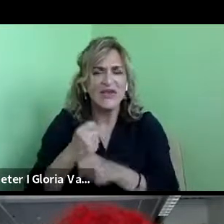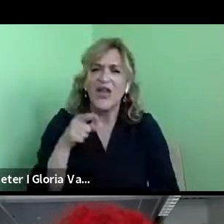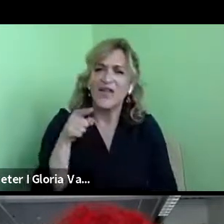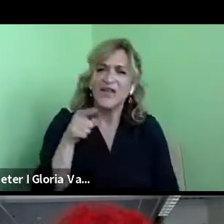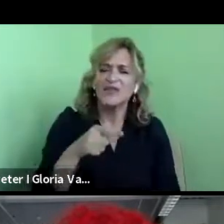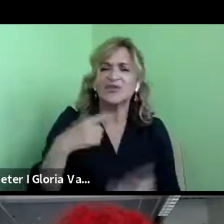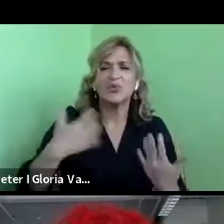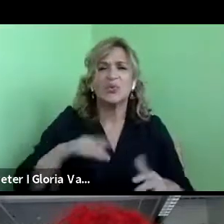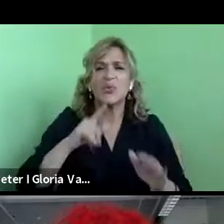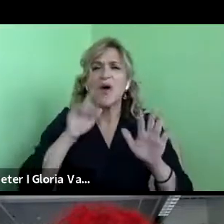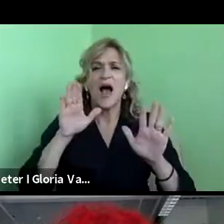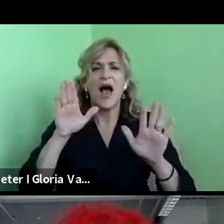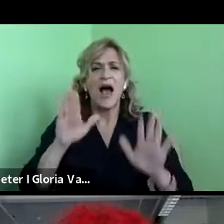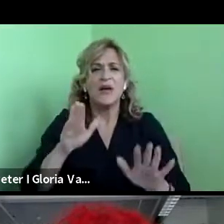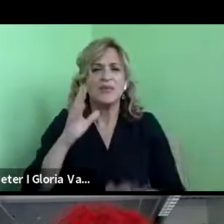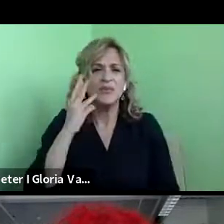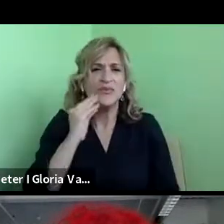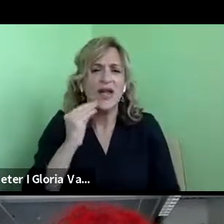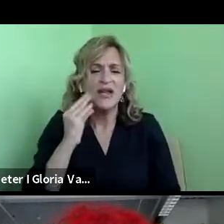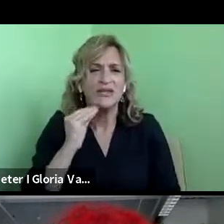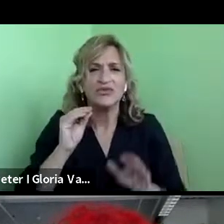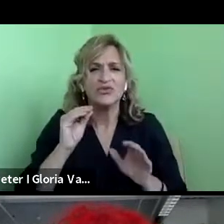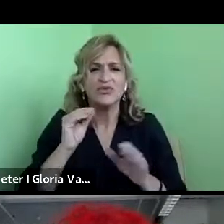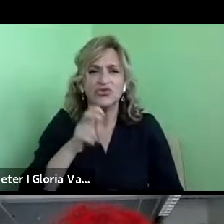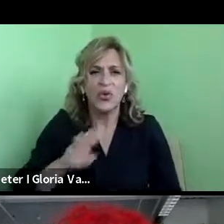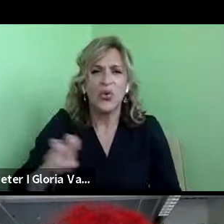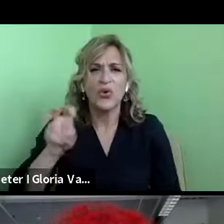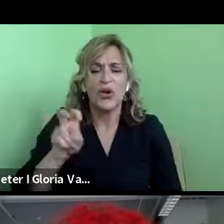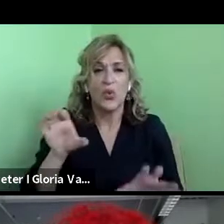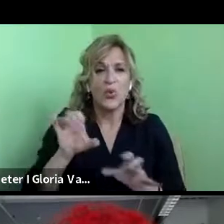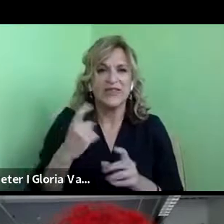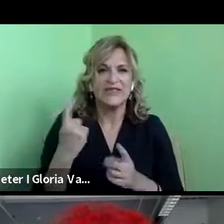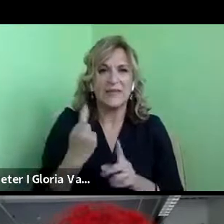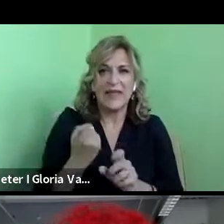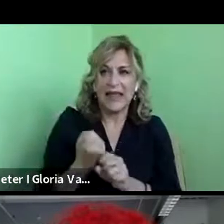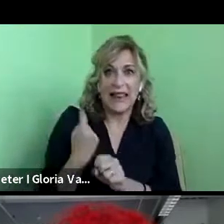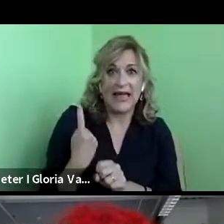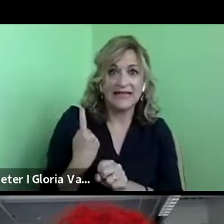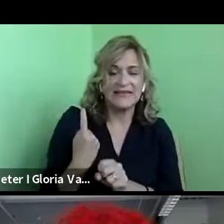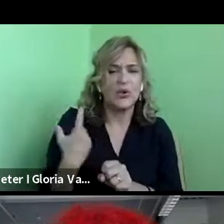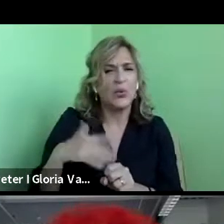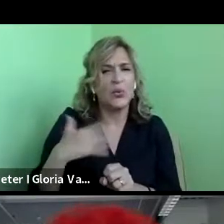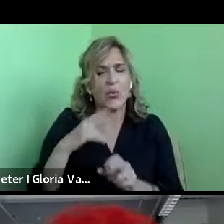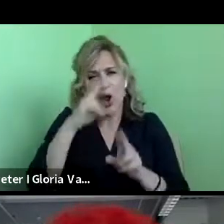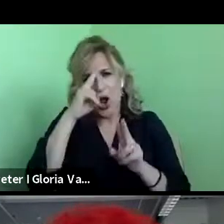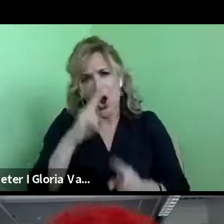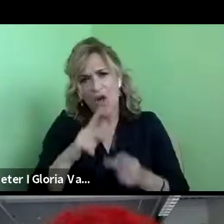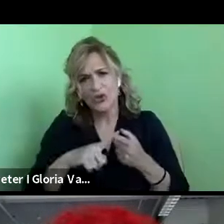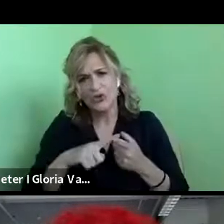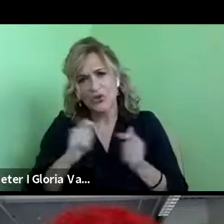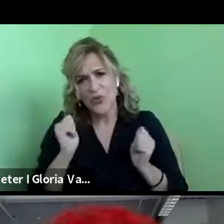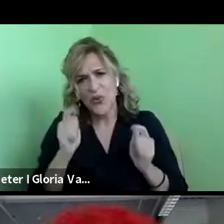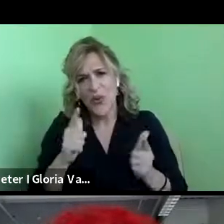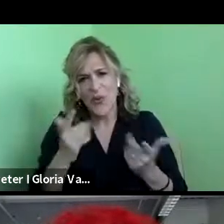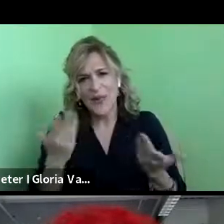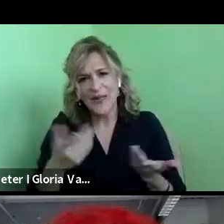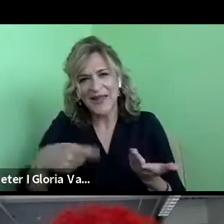absolute amazing journey. We did something last year. It's an honor to be with everyone